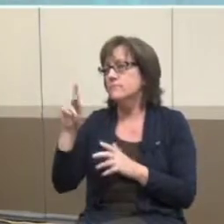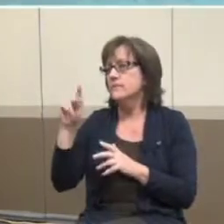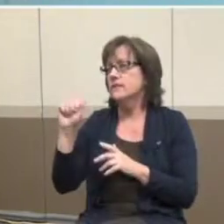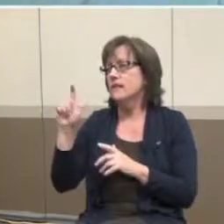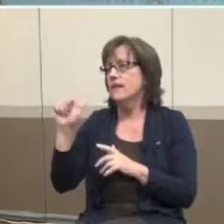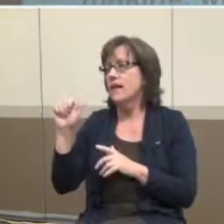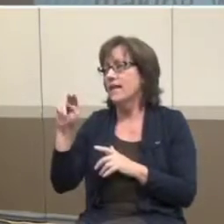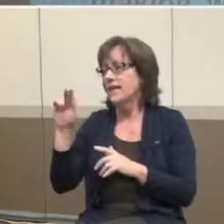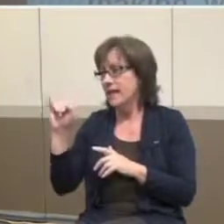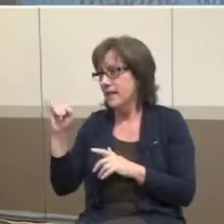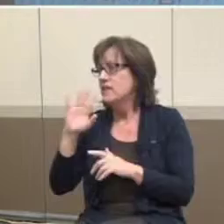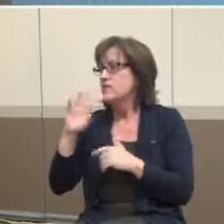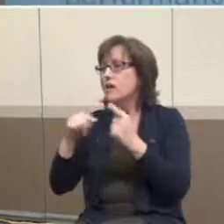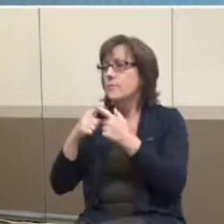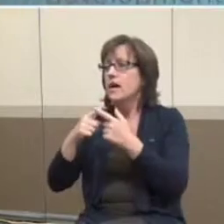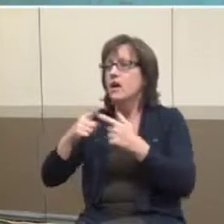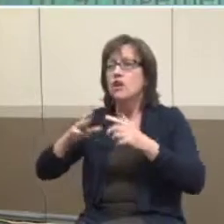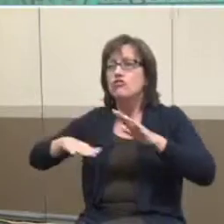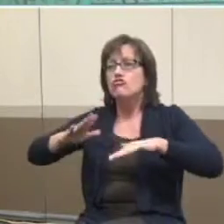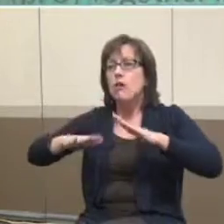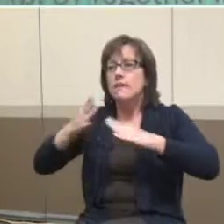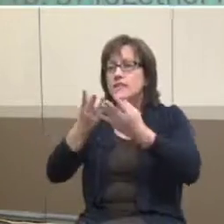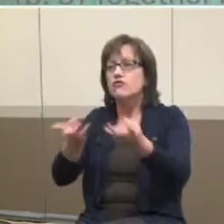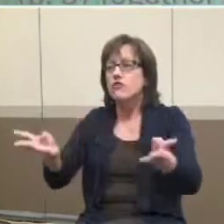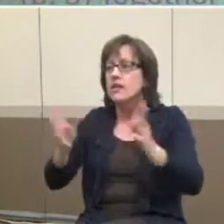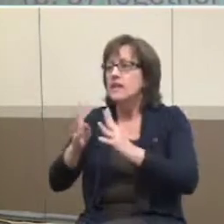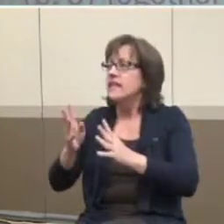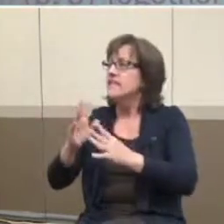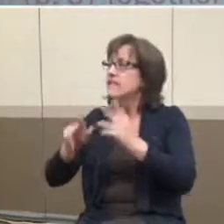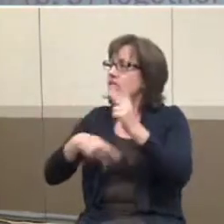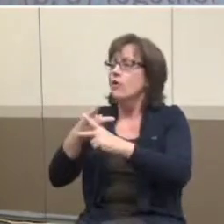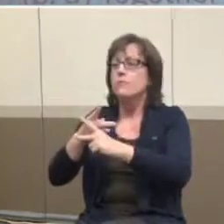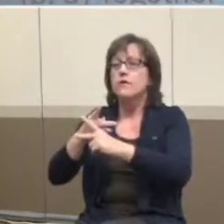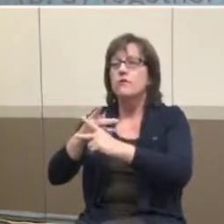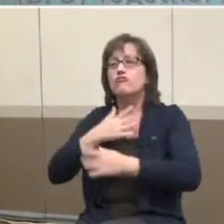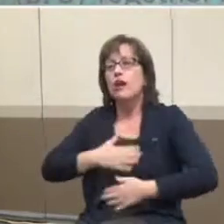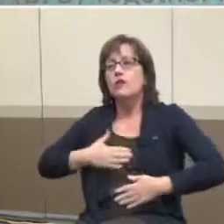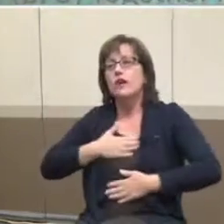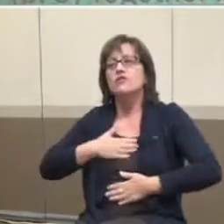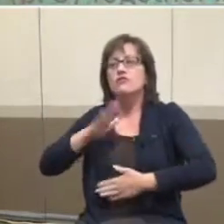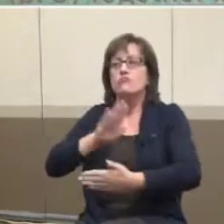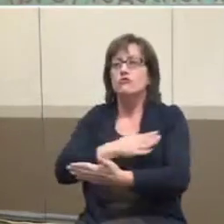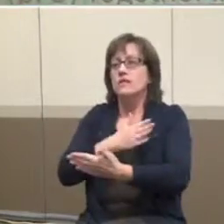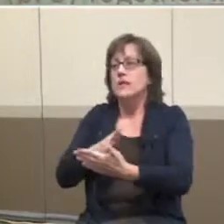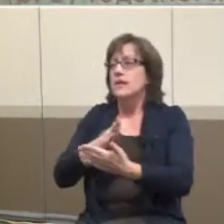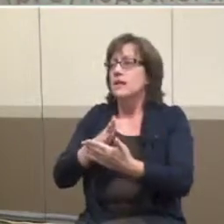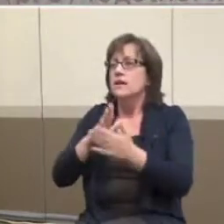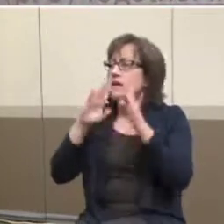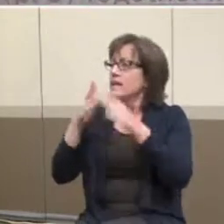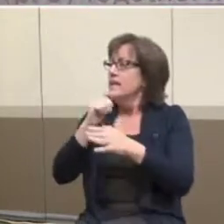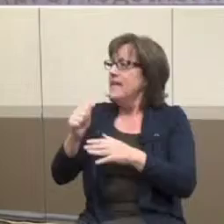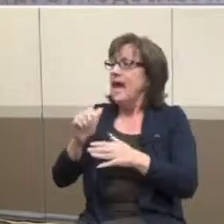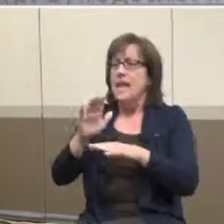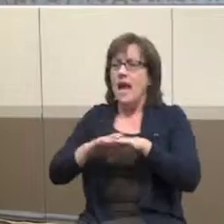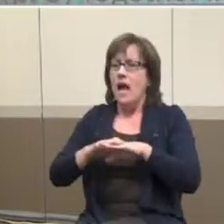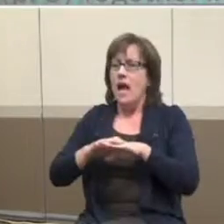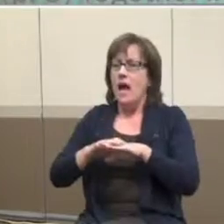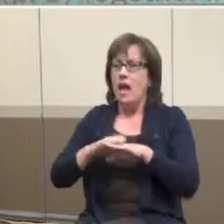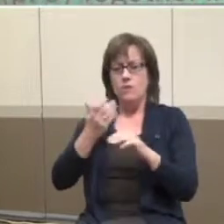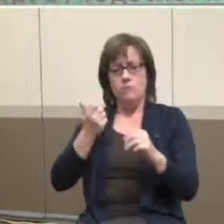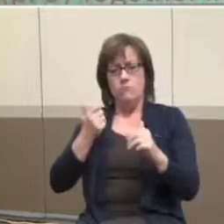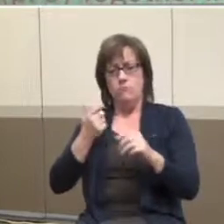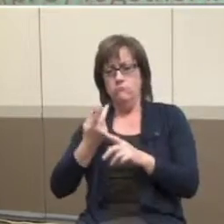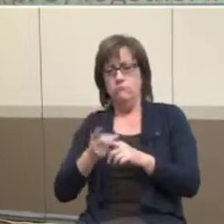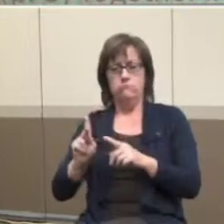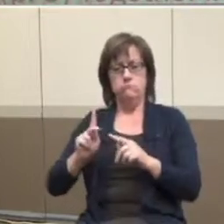Kalani talks about drum circles are a form of recreational music making, which means that the focus is not on performance,